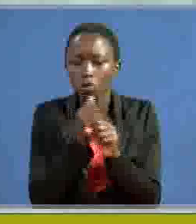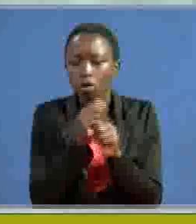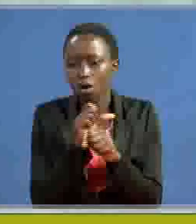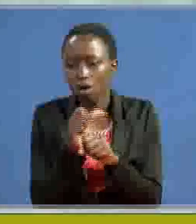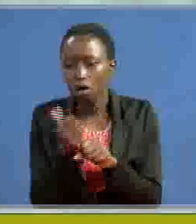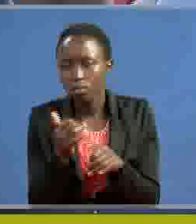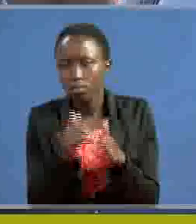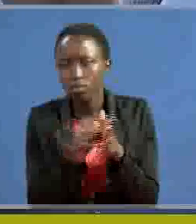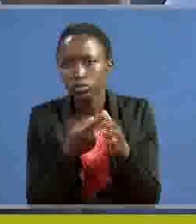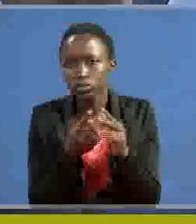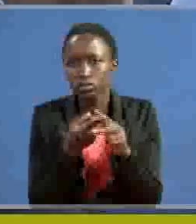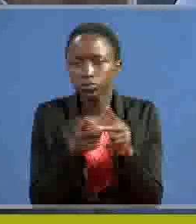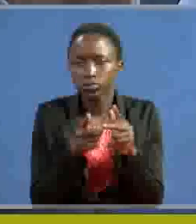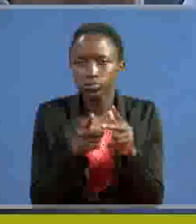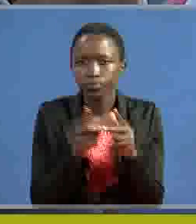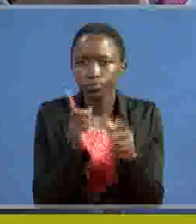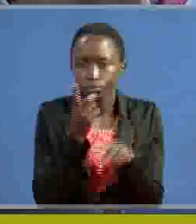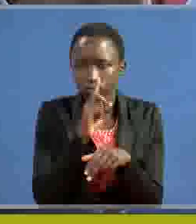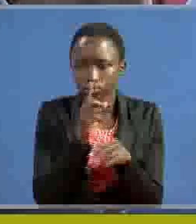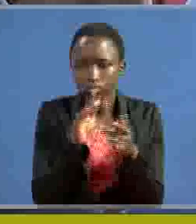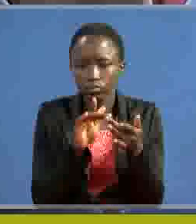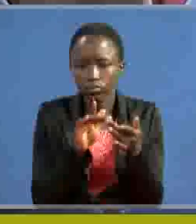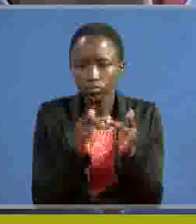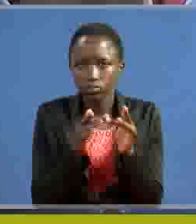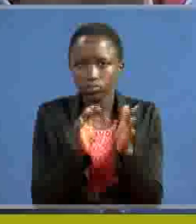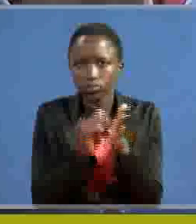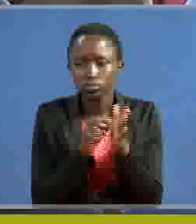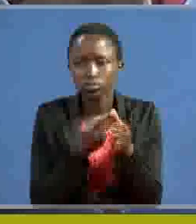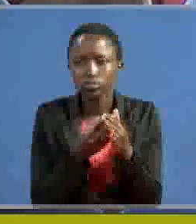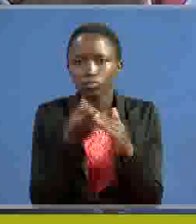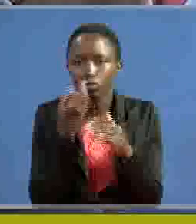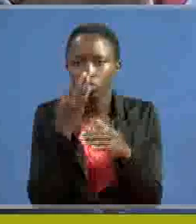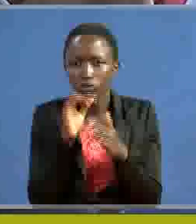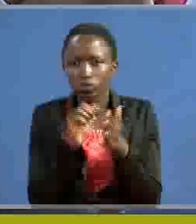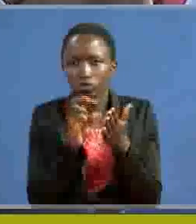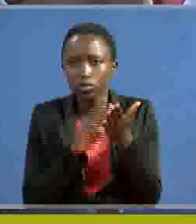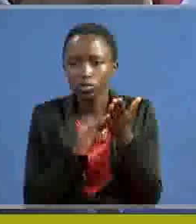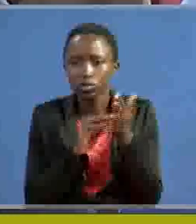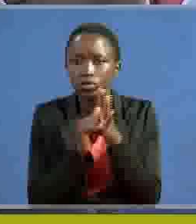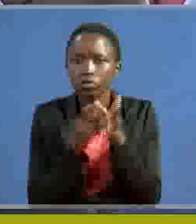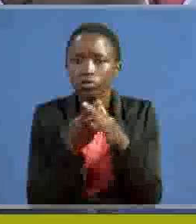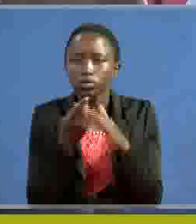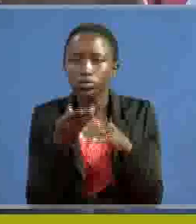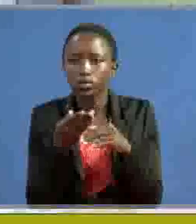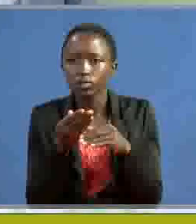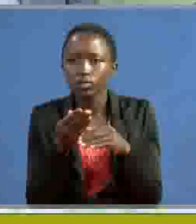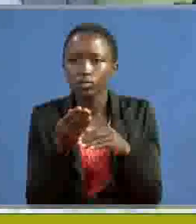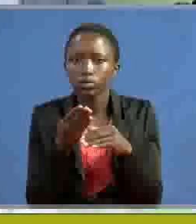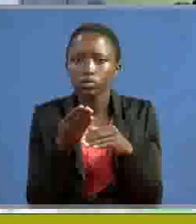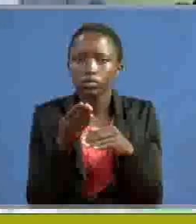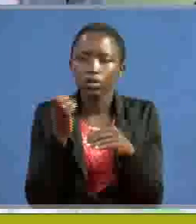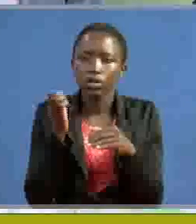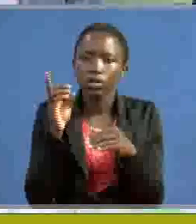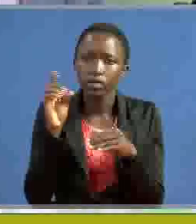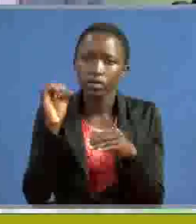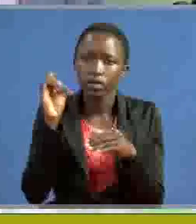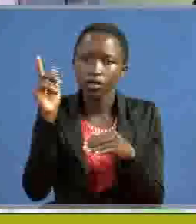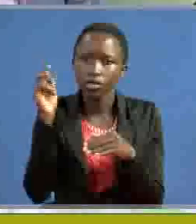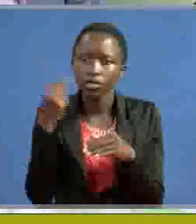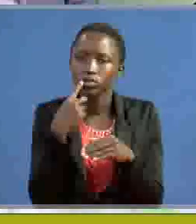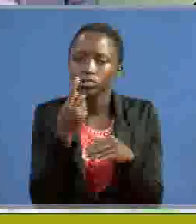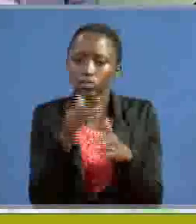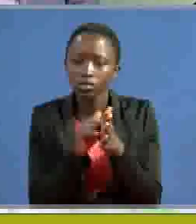quinoa tofutti here the genie Nairobi encouraging them who a mom like equity Ravana Kanzi be a be so cocky and